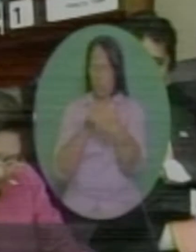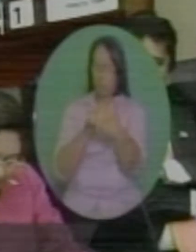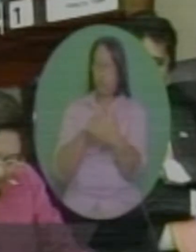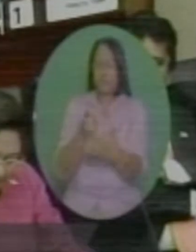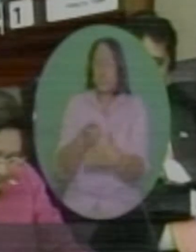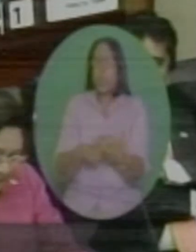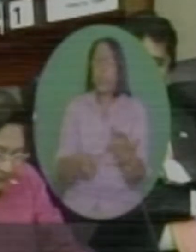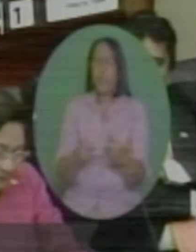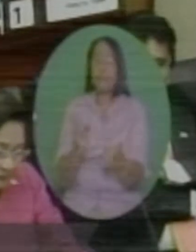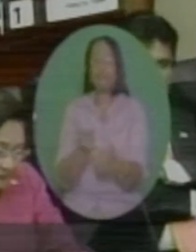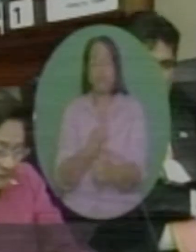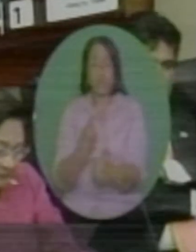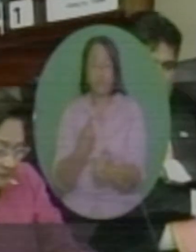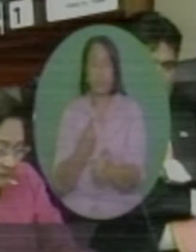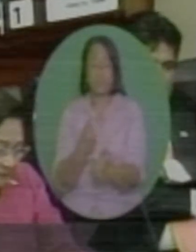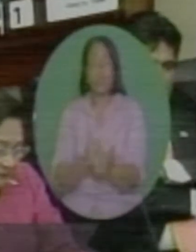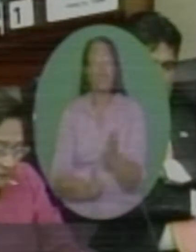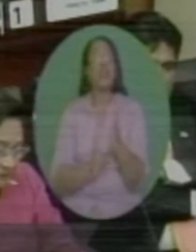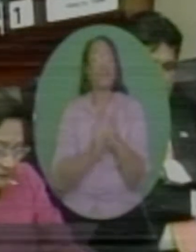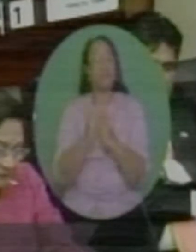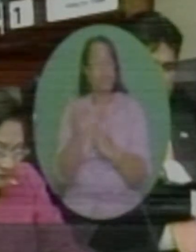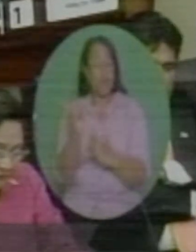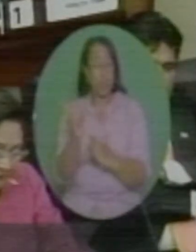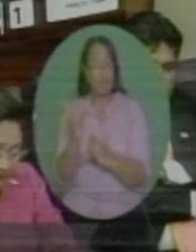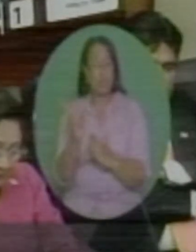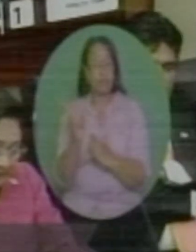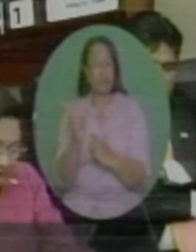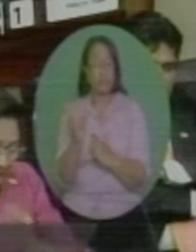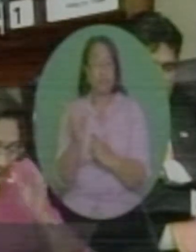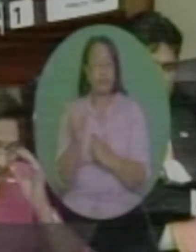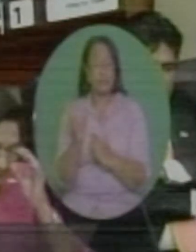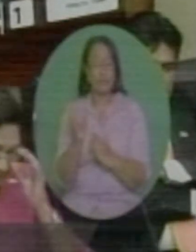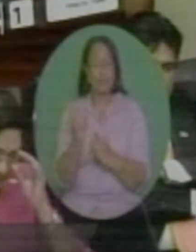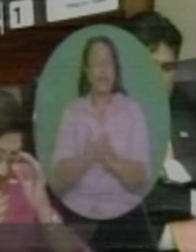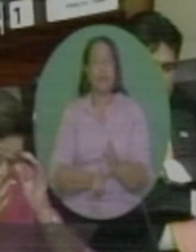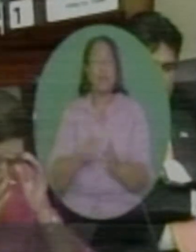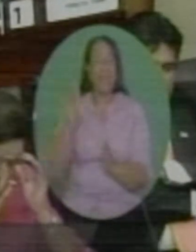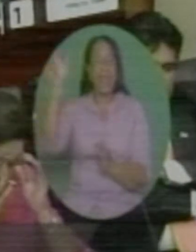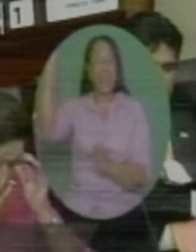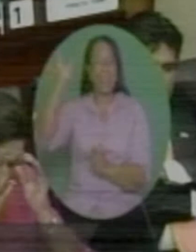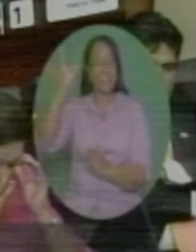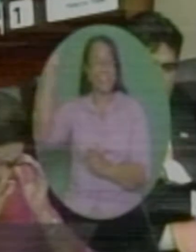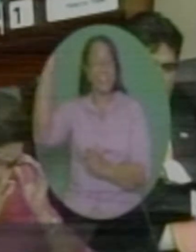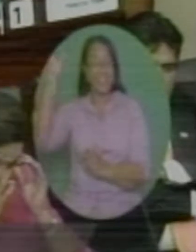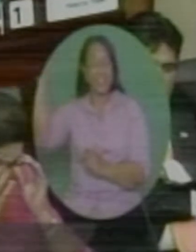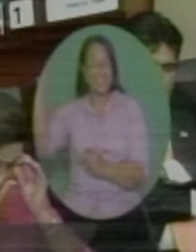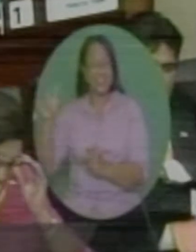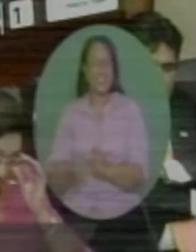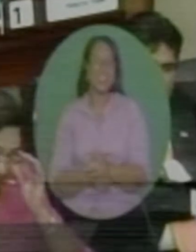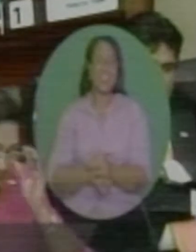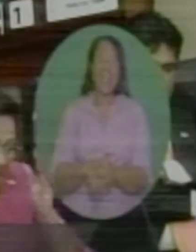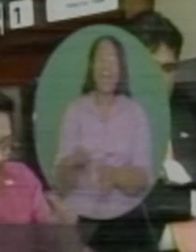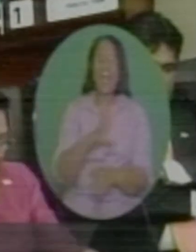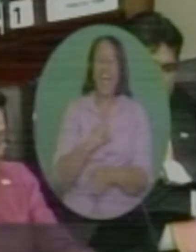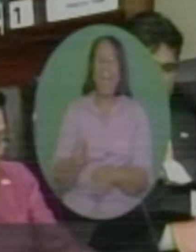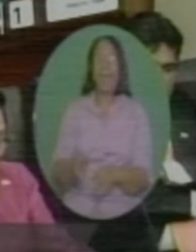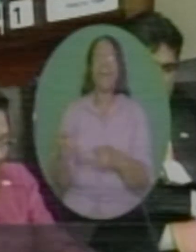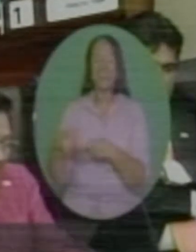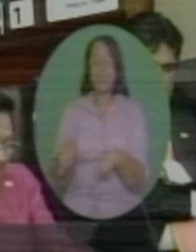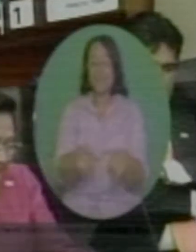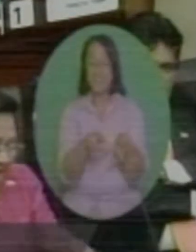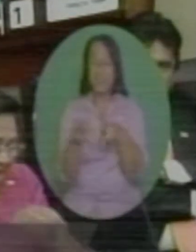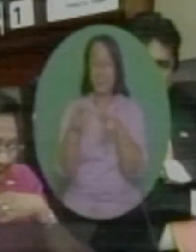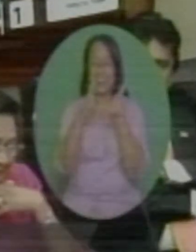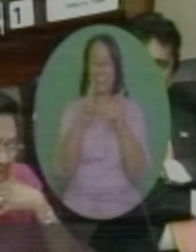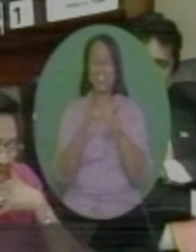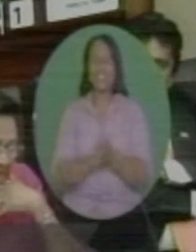at a $61.6 billion figure. And in presenting the package, Finance Minister Larry Hawai is describing the fiscal